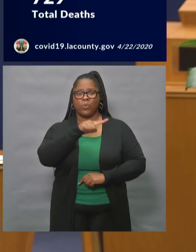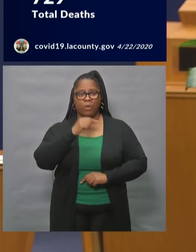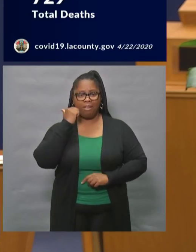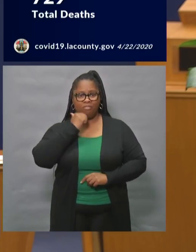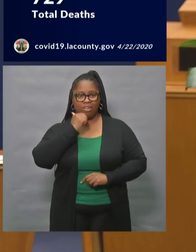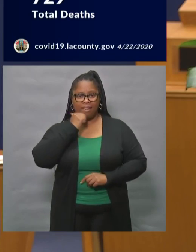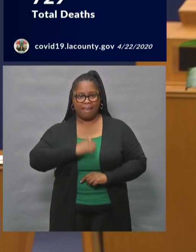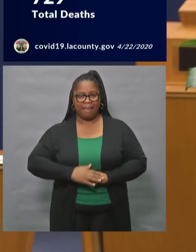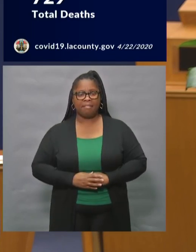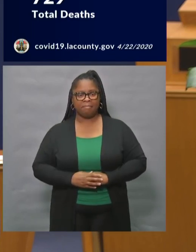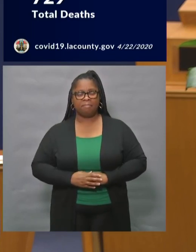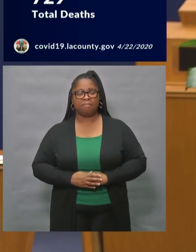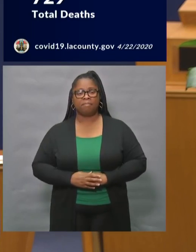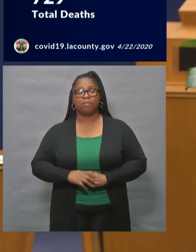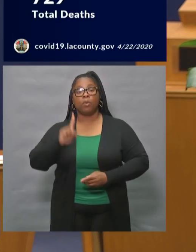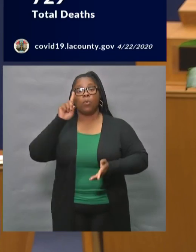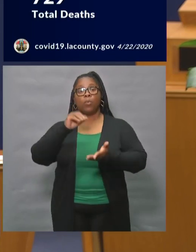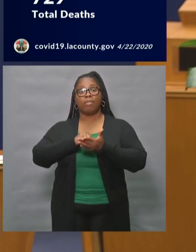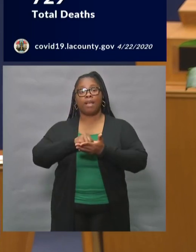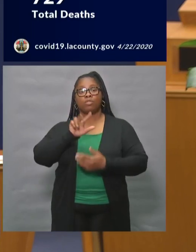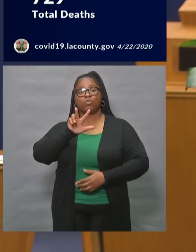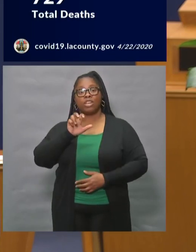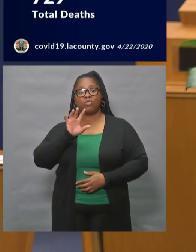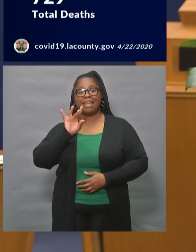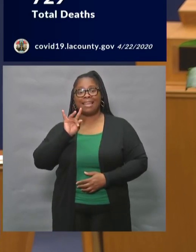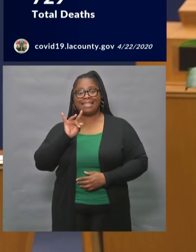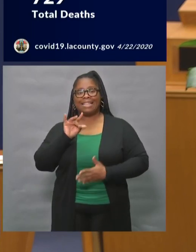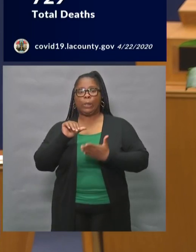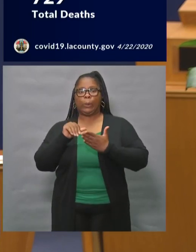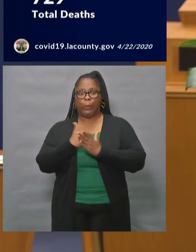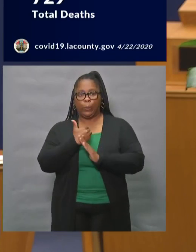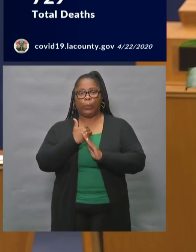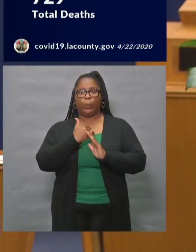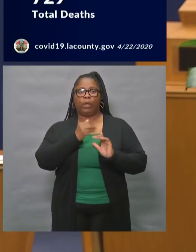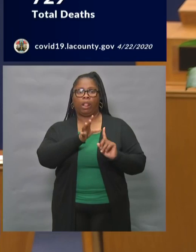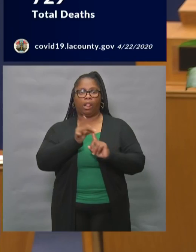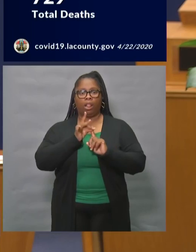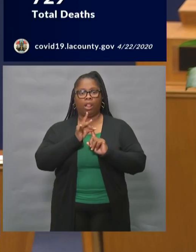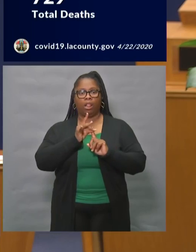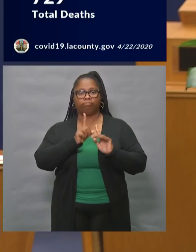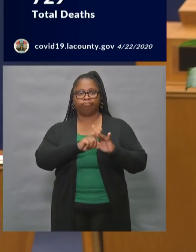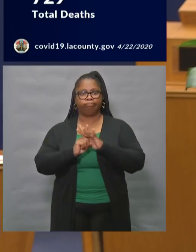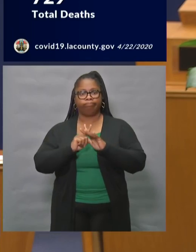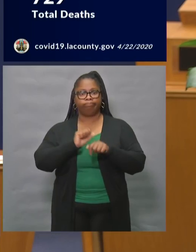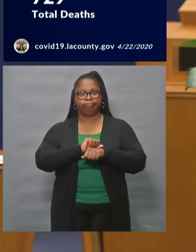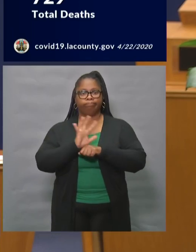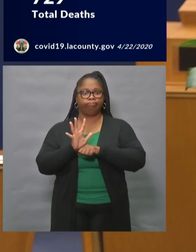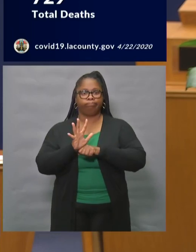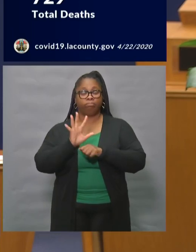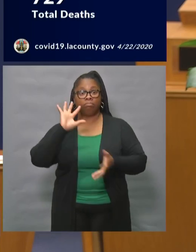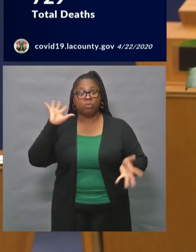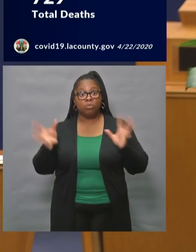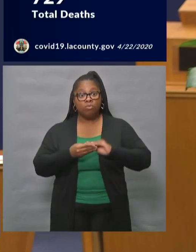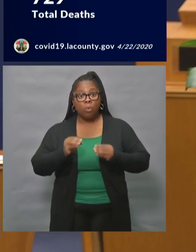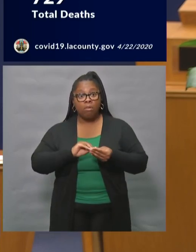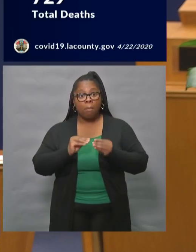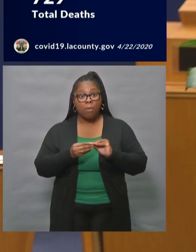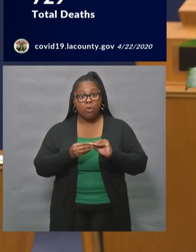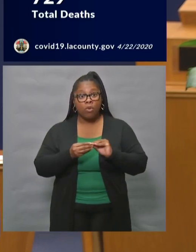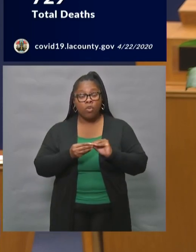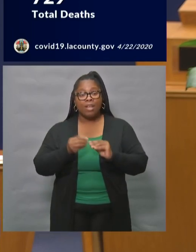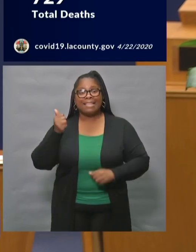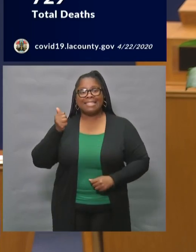reporting 1,318 new cases today. This brings the total number of cases in LA County to